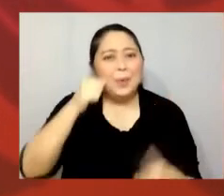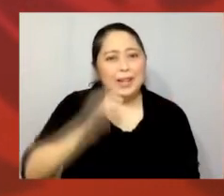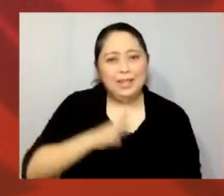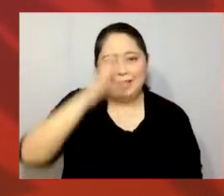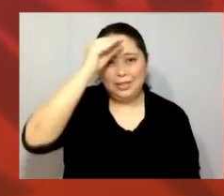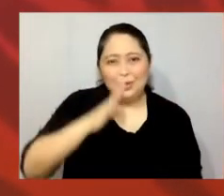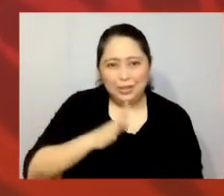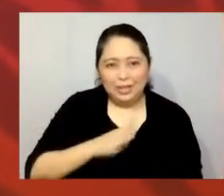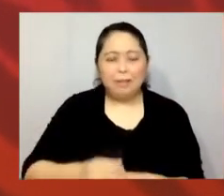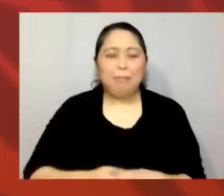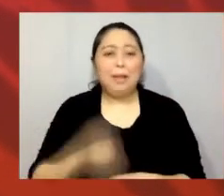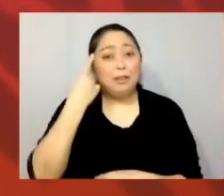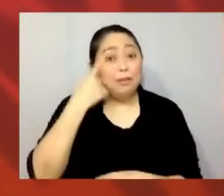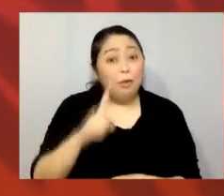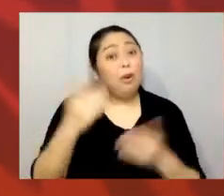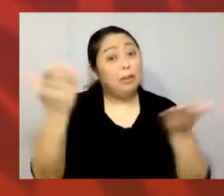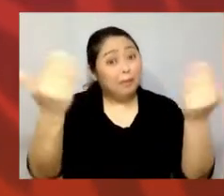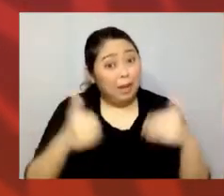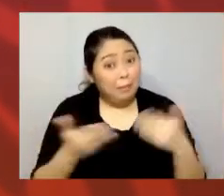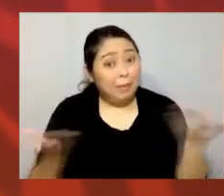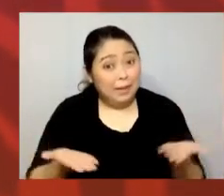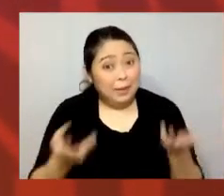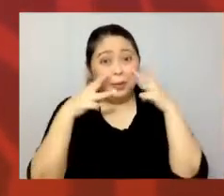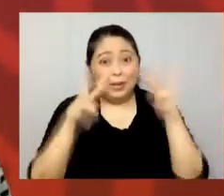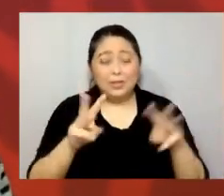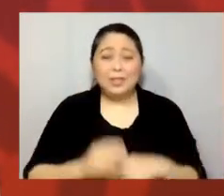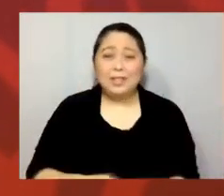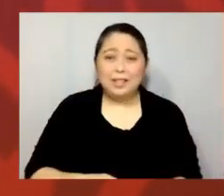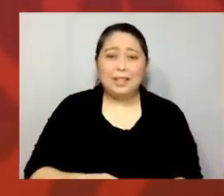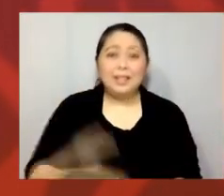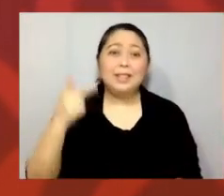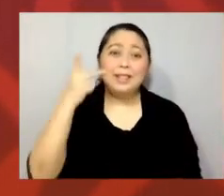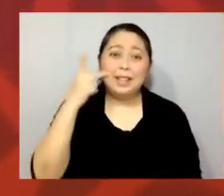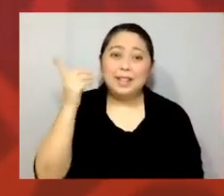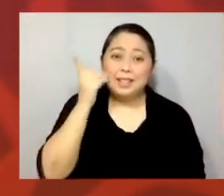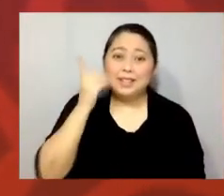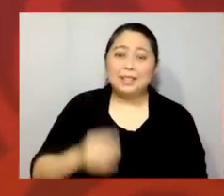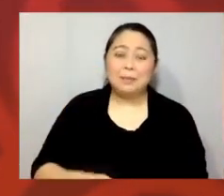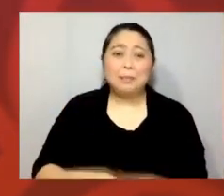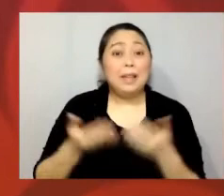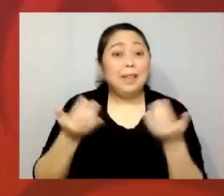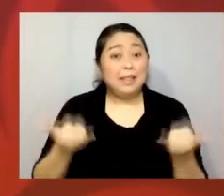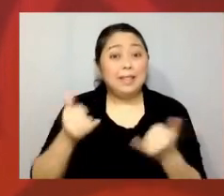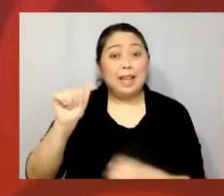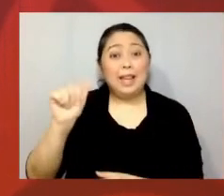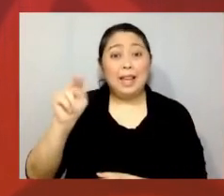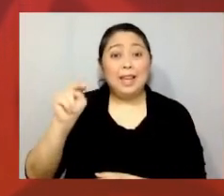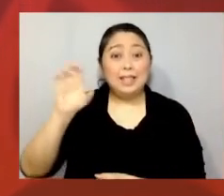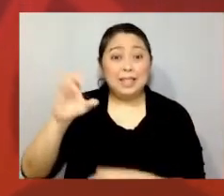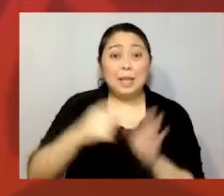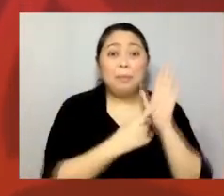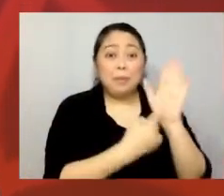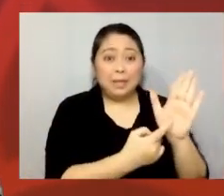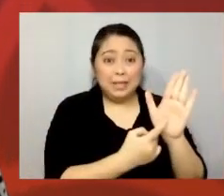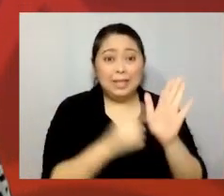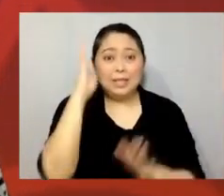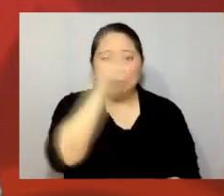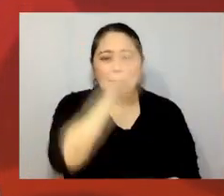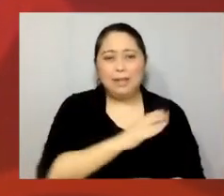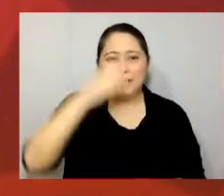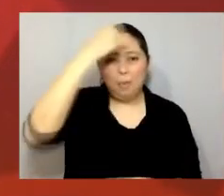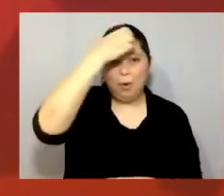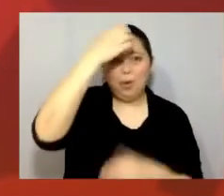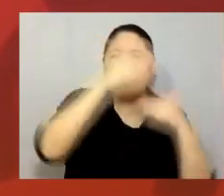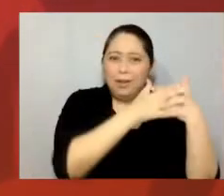ladies and gentlemen, for gracing us with your presence today. I'm Karen Davila. This is ANC Presents Bangsamoro